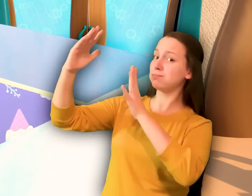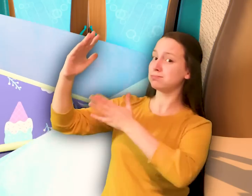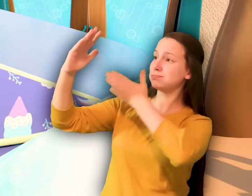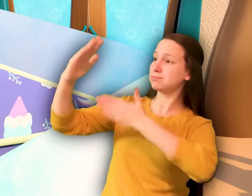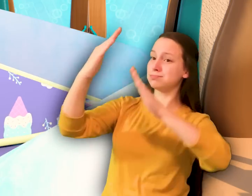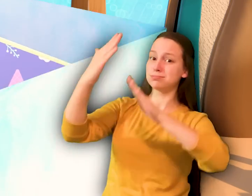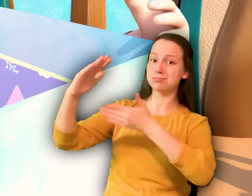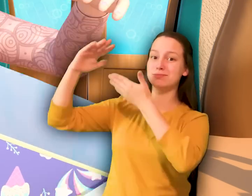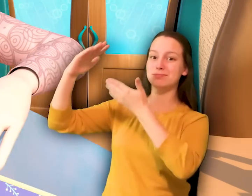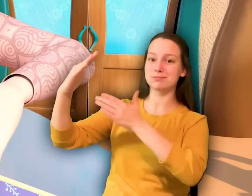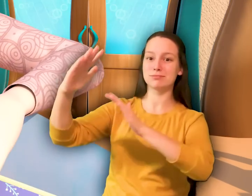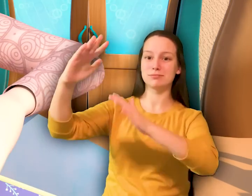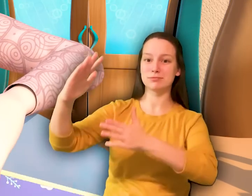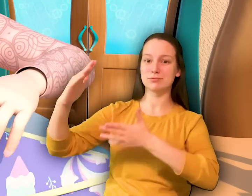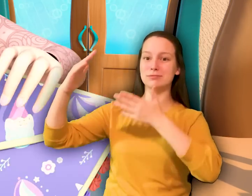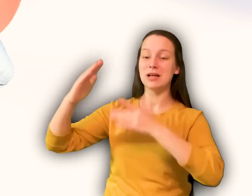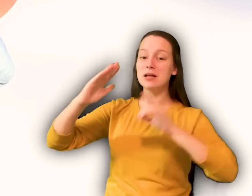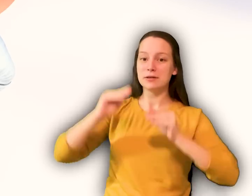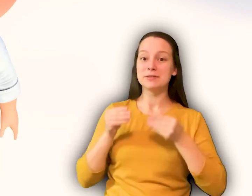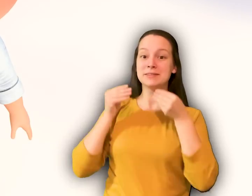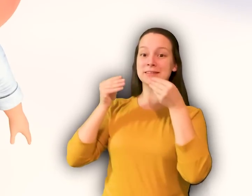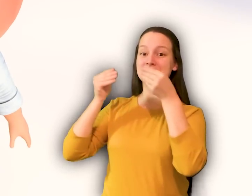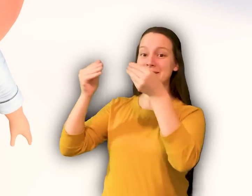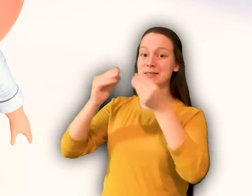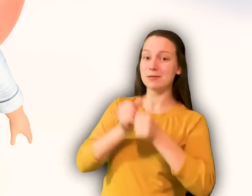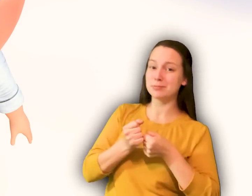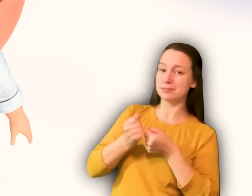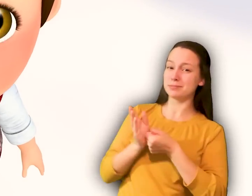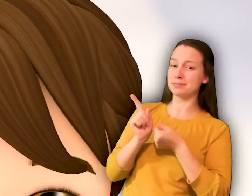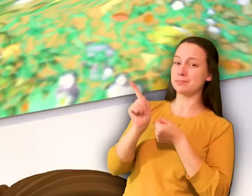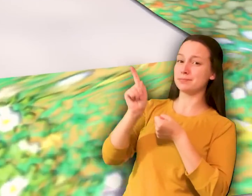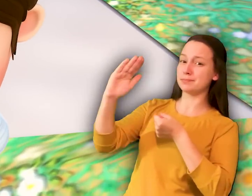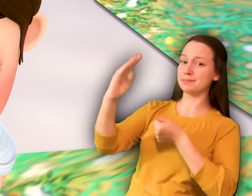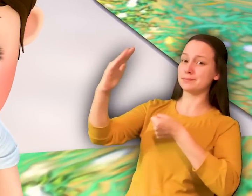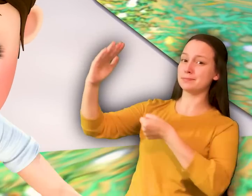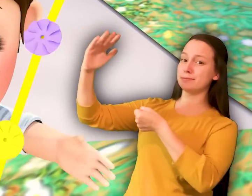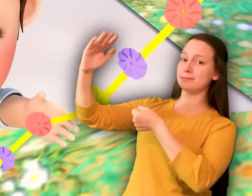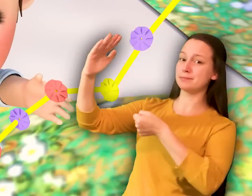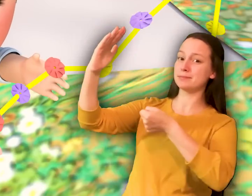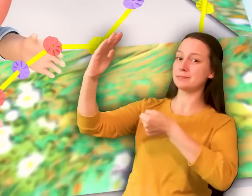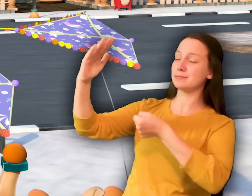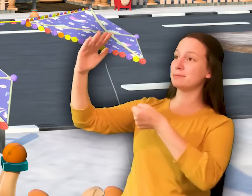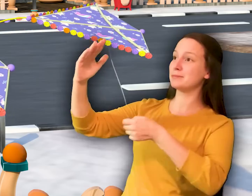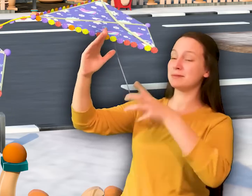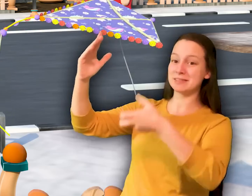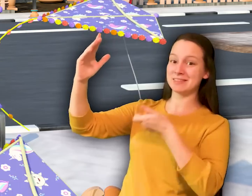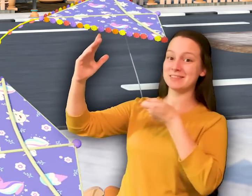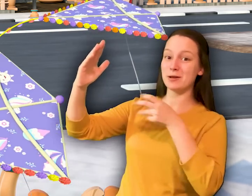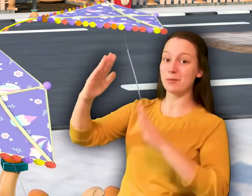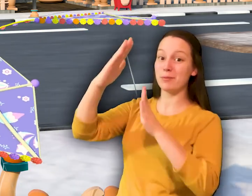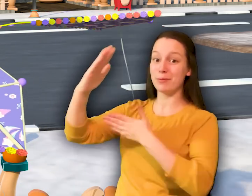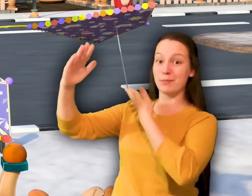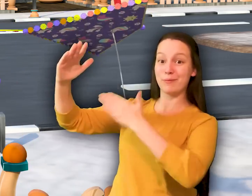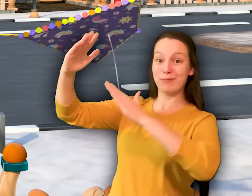blow blow blow the wind blows it around you raise your kite up high until it reaches Sky you hold